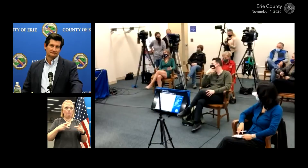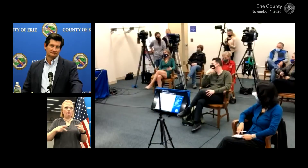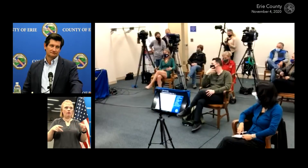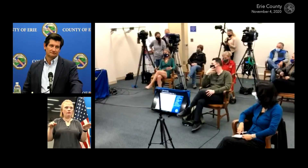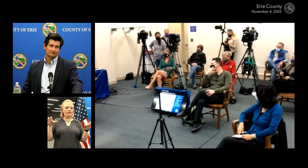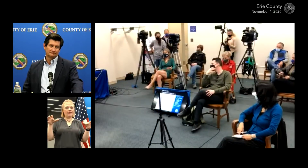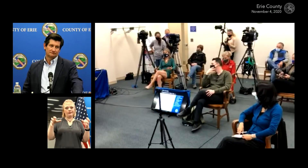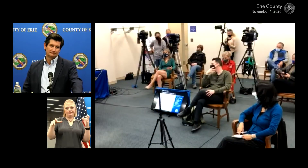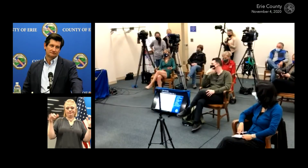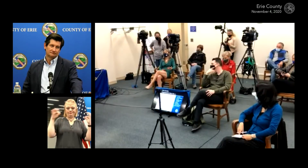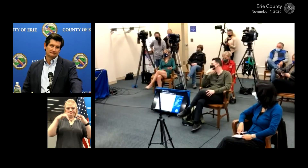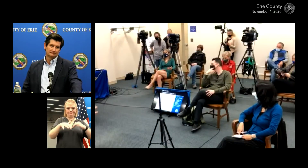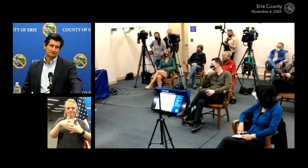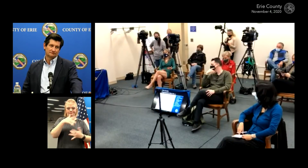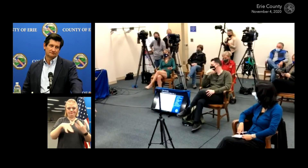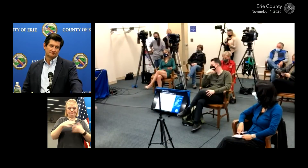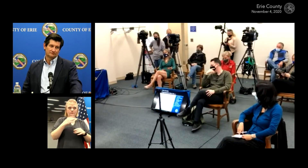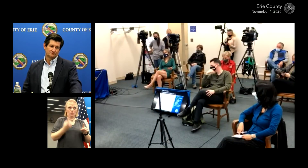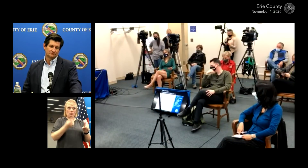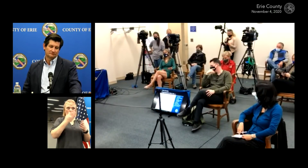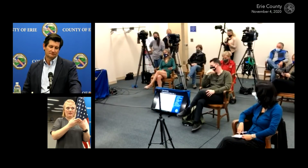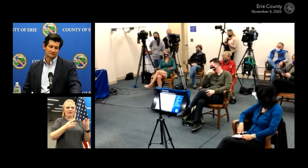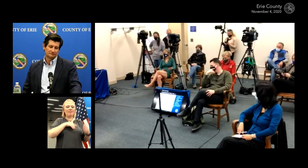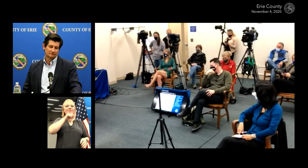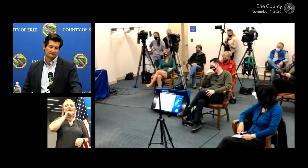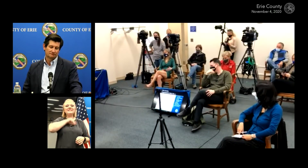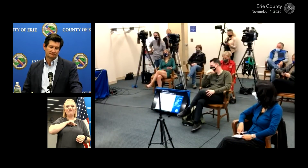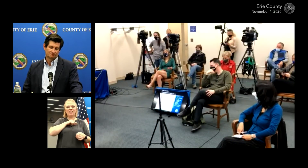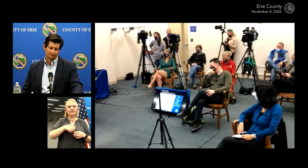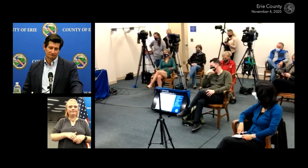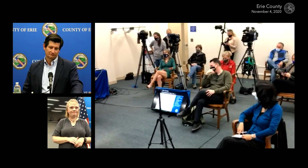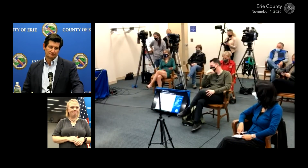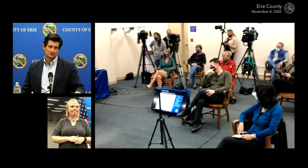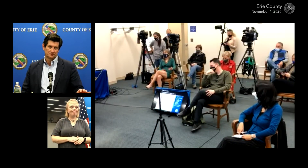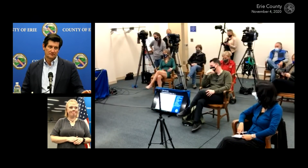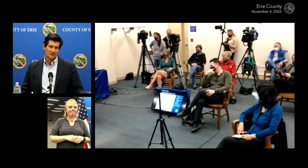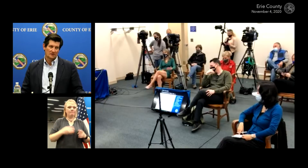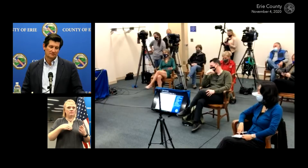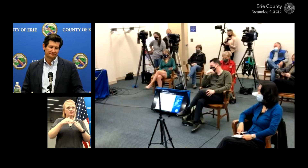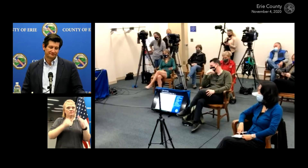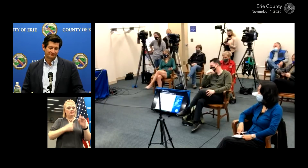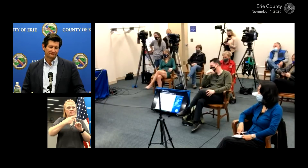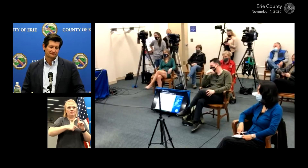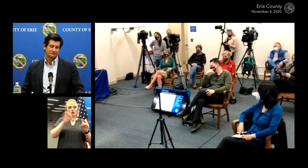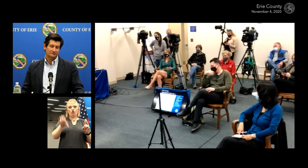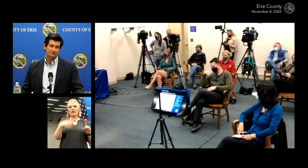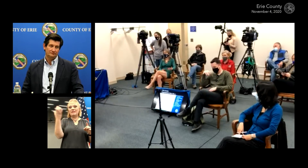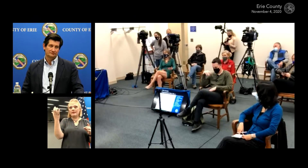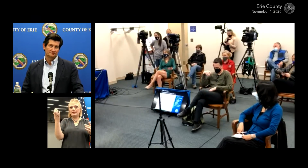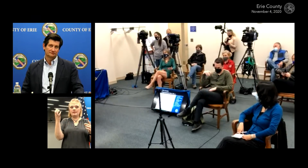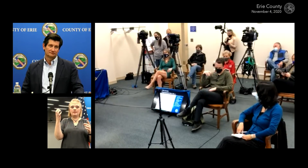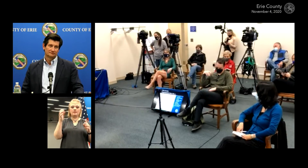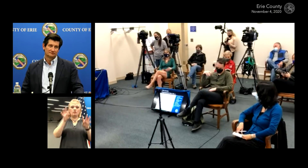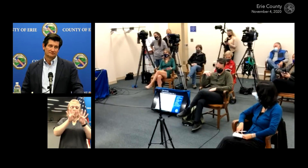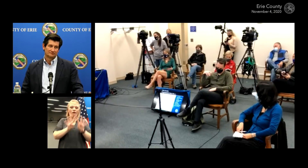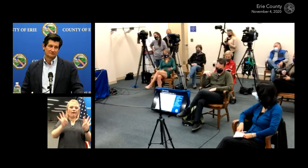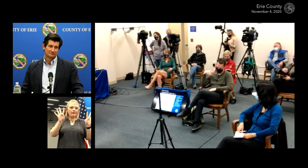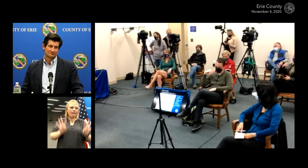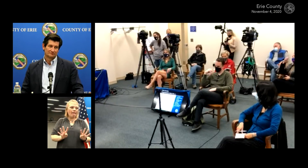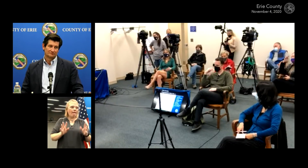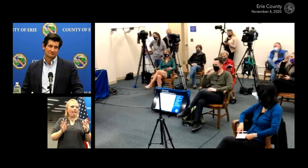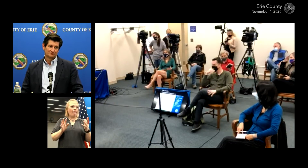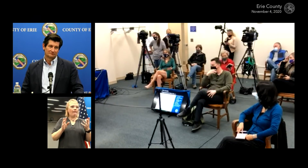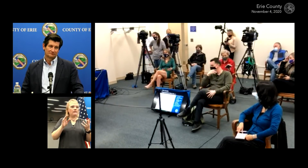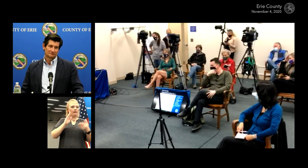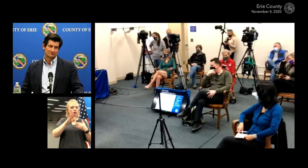Obviously, the one thing on many people's minds at home is Thanksgiving is in less than a month. Christmas and Hanukkah and all of those